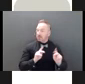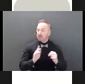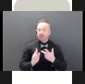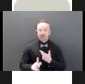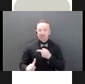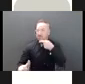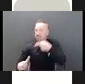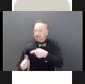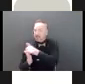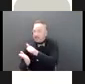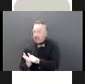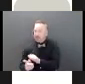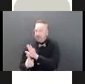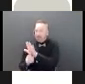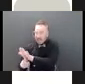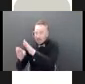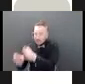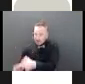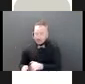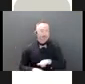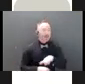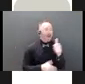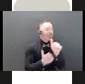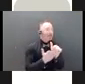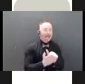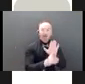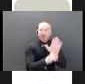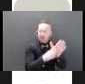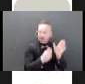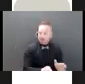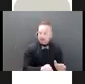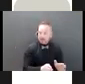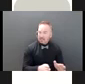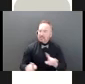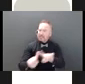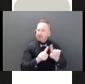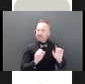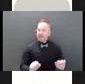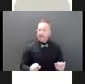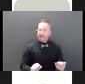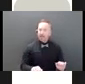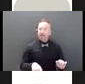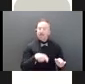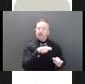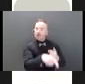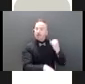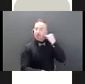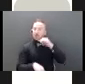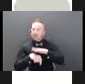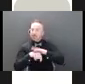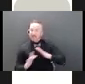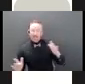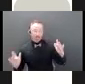And we would encourage you to let them know that you've appointed them so they're not caught off guard when your advisor reaches out to them for assistance.